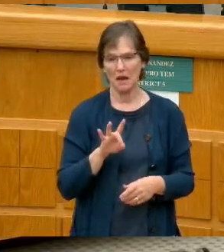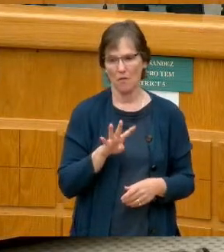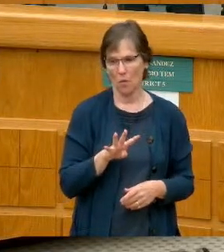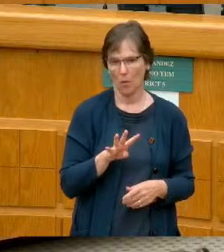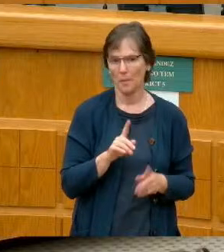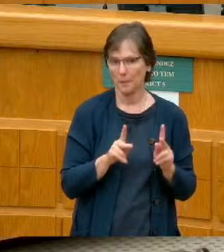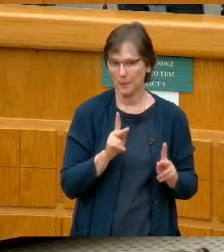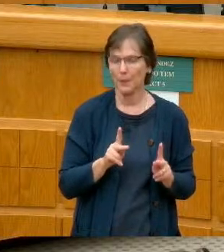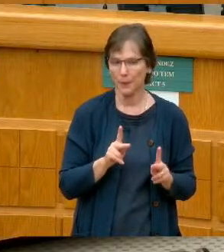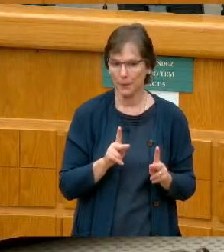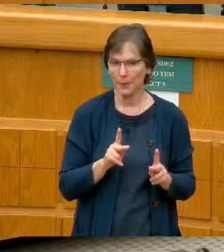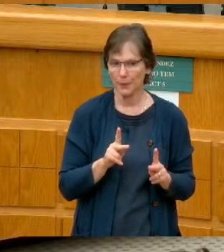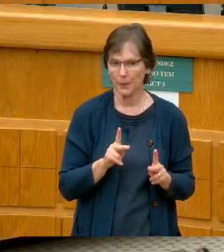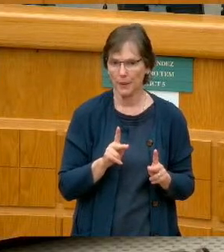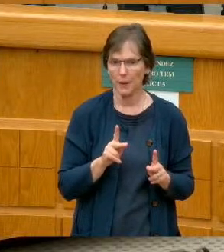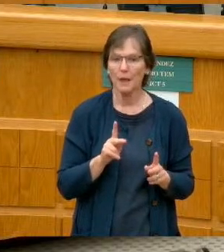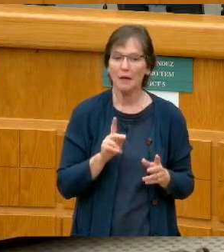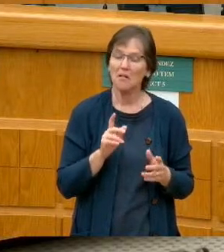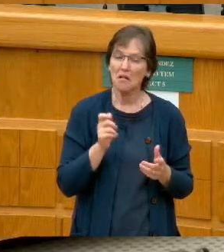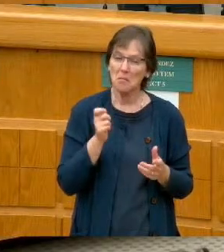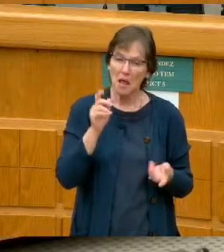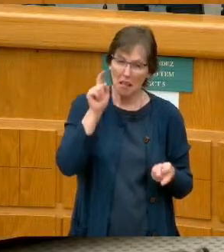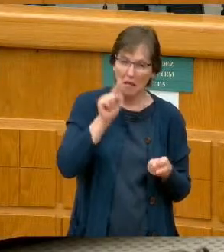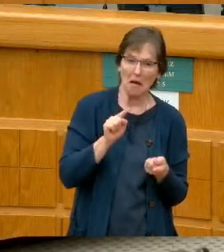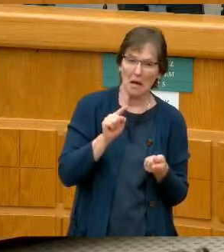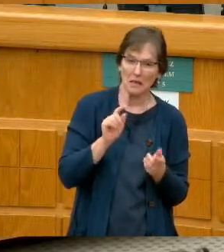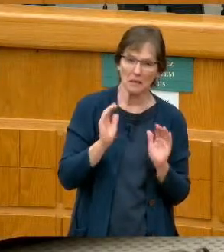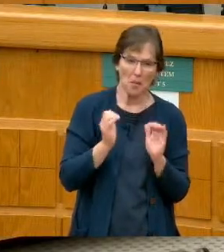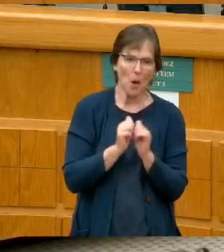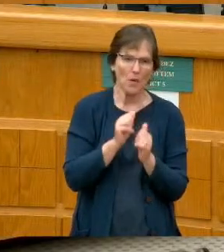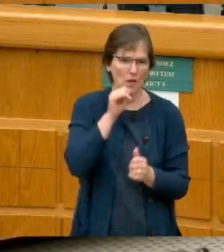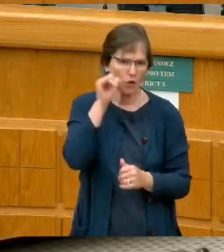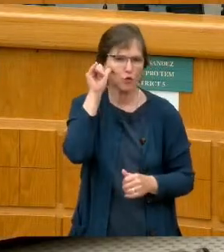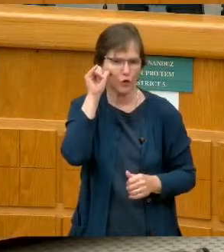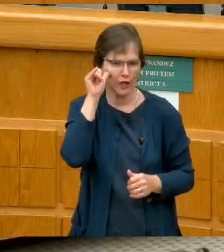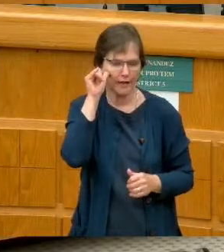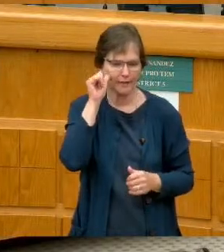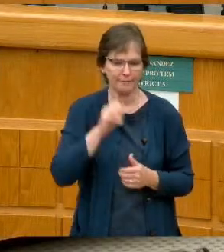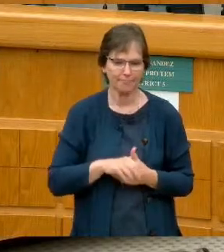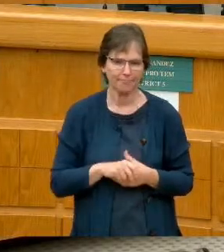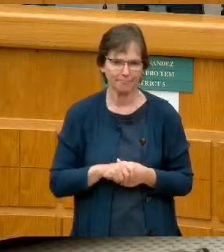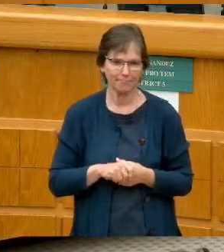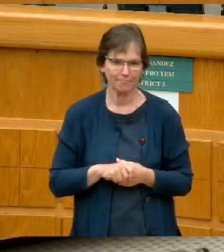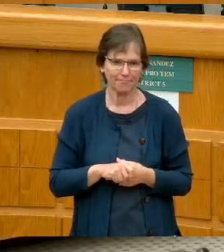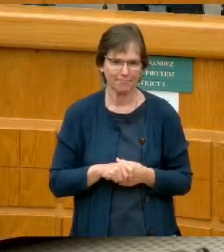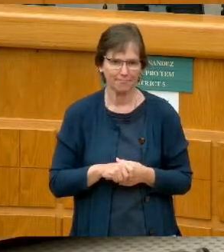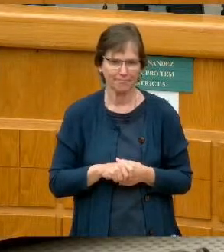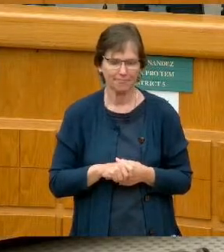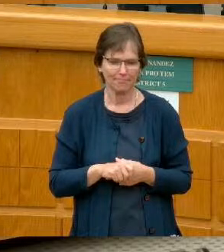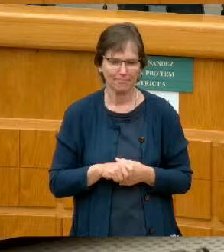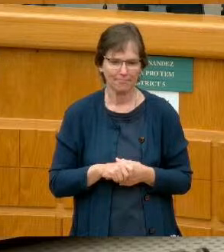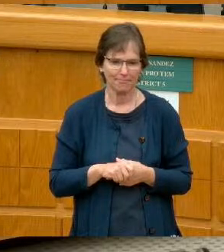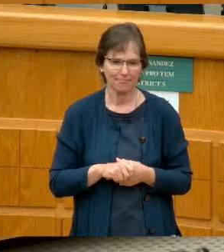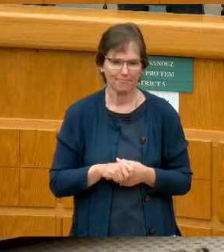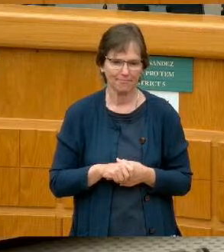hospital, and that is a decrease of 2 people compared to yesterday when we had 87 people in